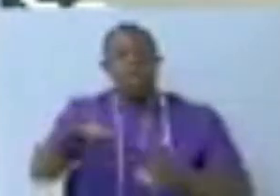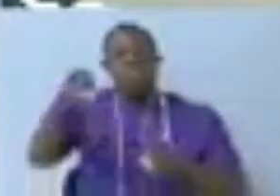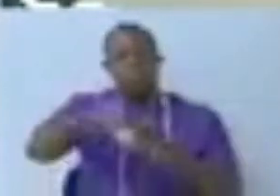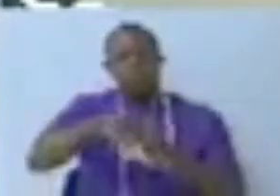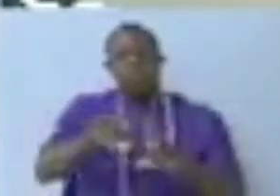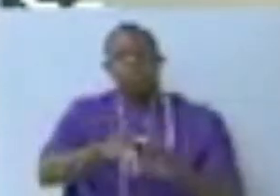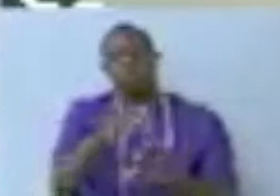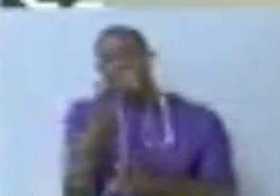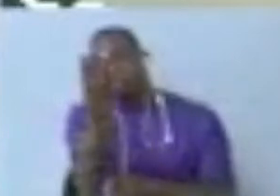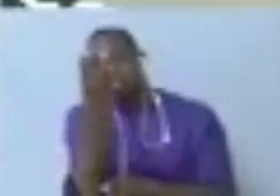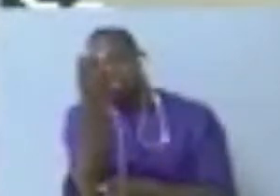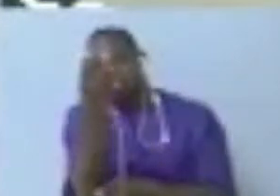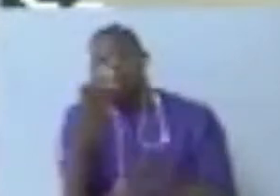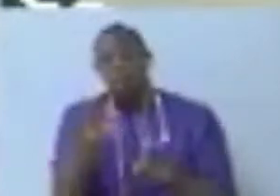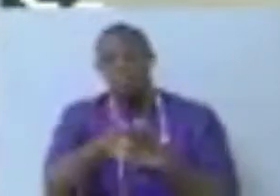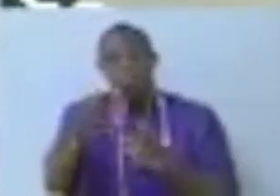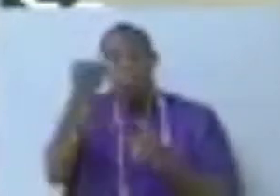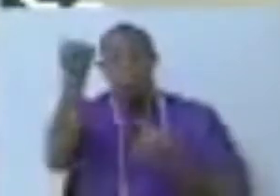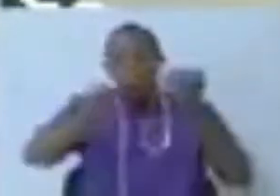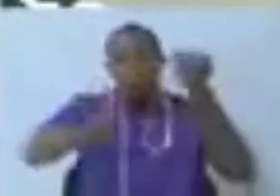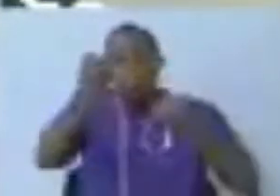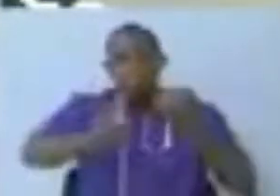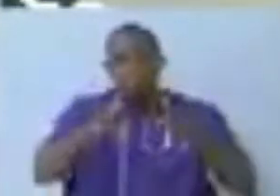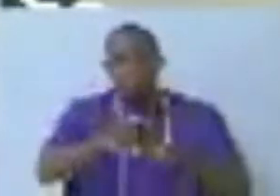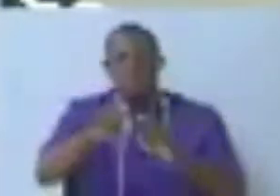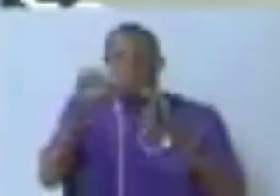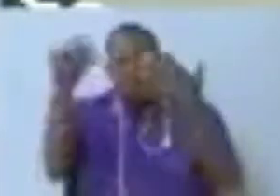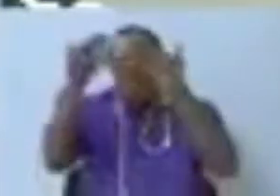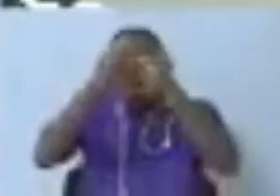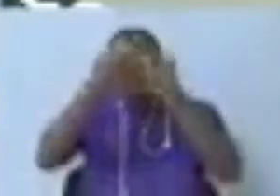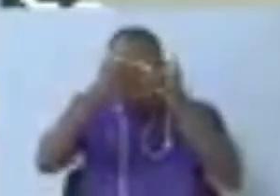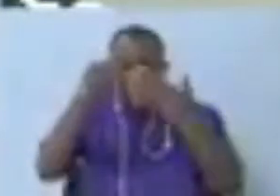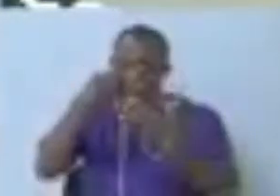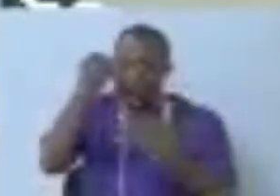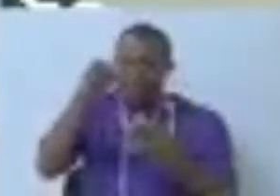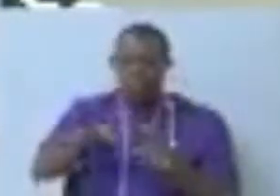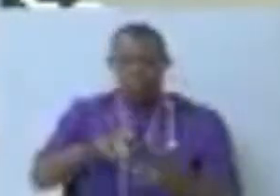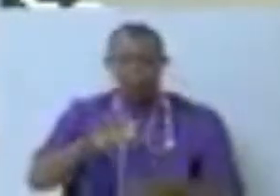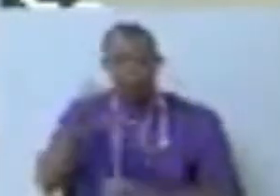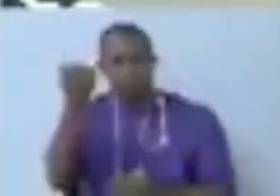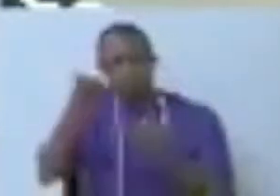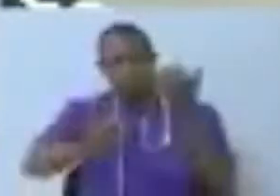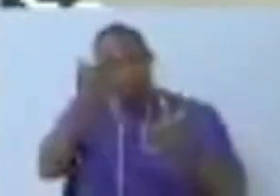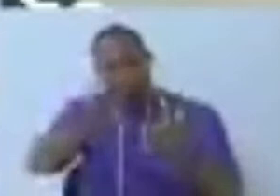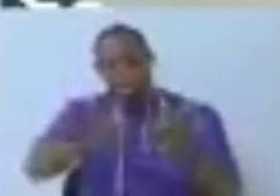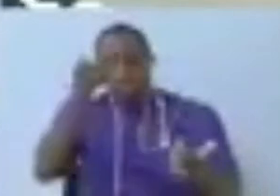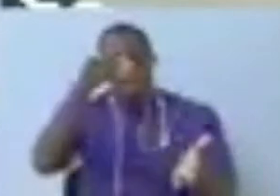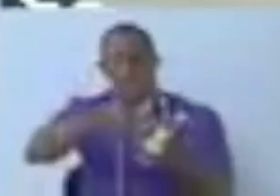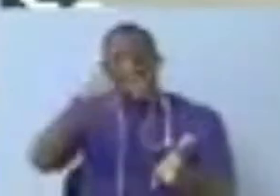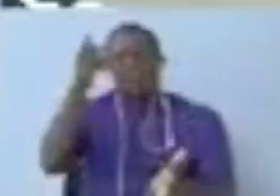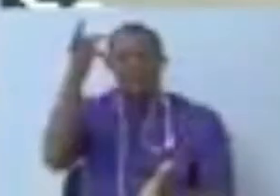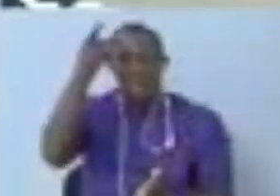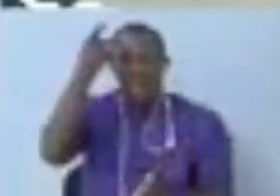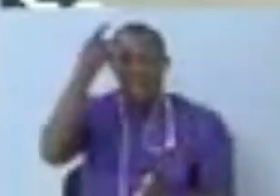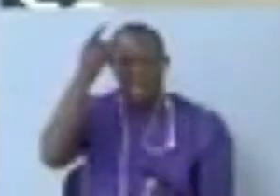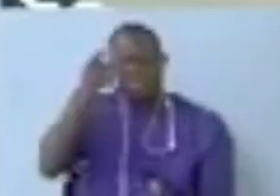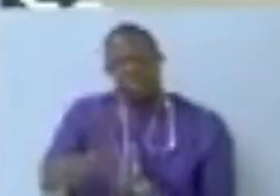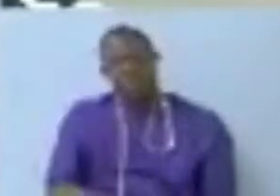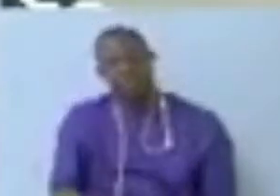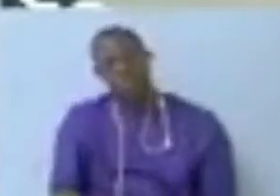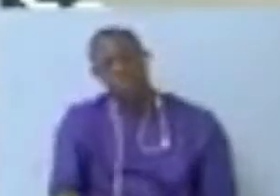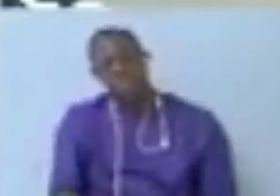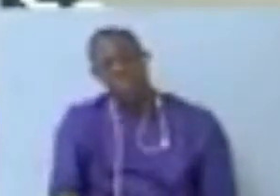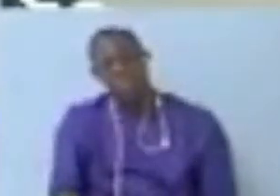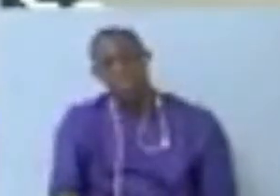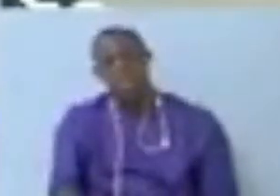tinted vehicles and taken to Kanilai. Inarana ni multa ye bulol cheni ye bulandi mudol ko me alon ko ni moto veri fimor le minare ne nyati linke samba